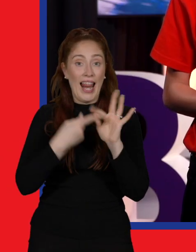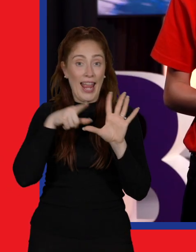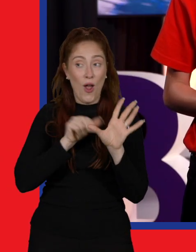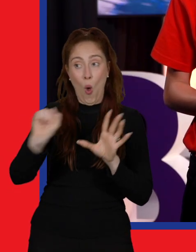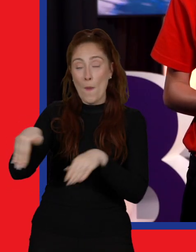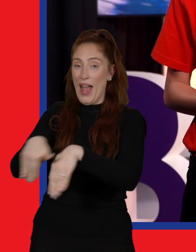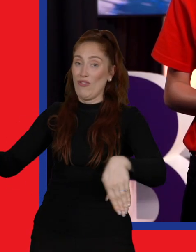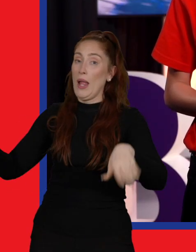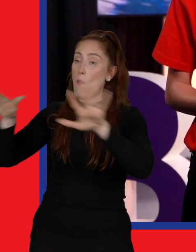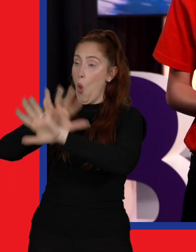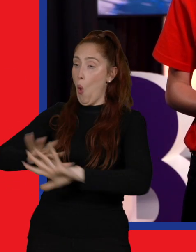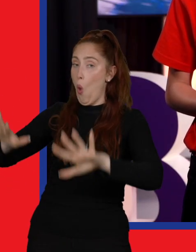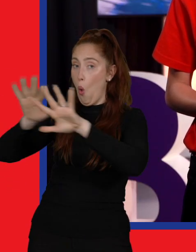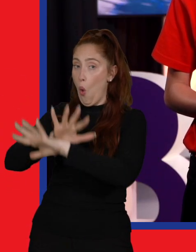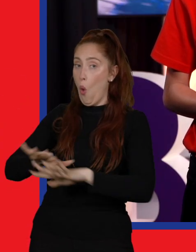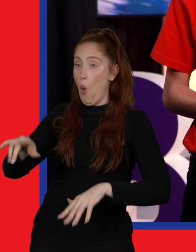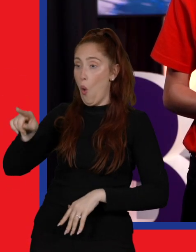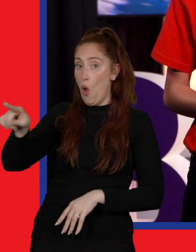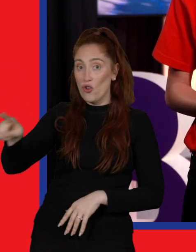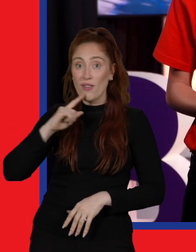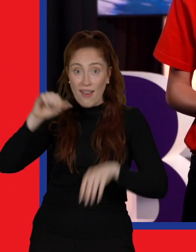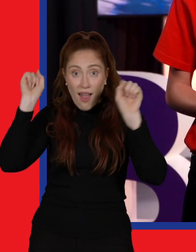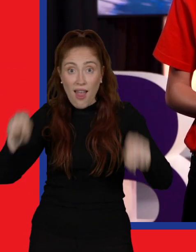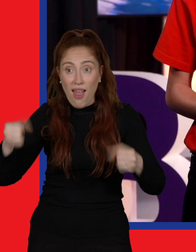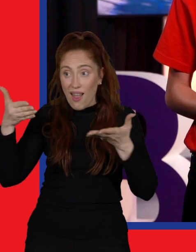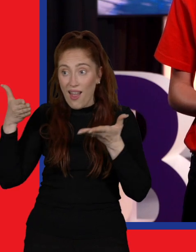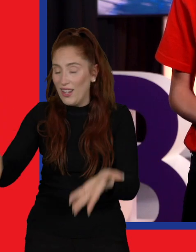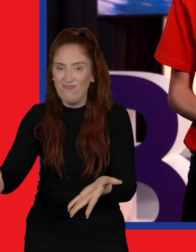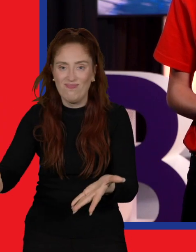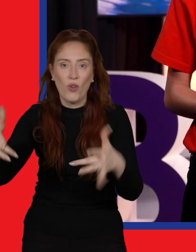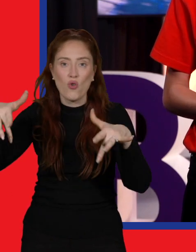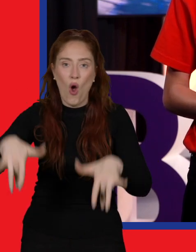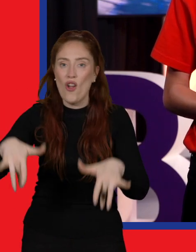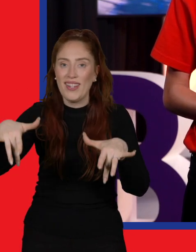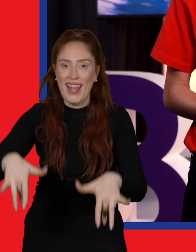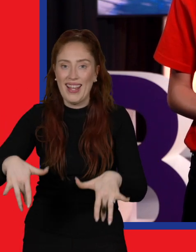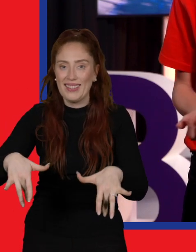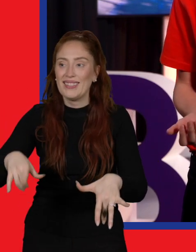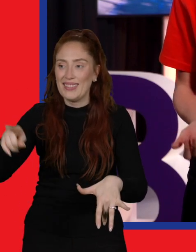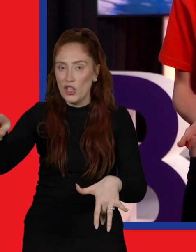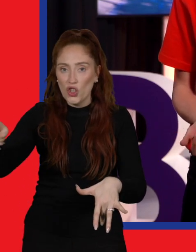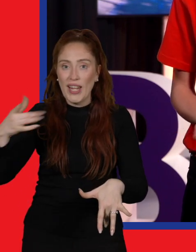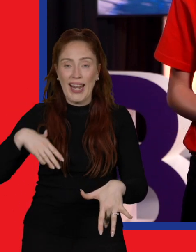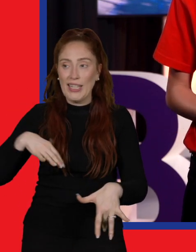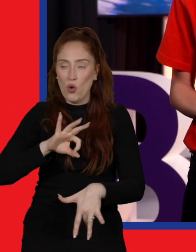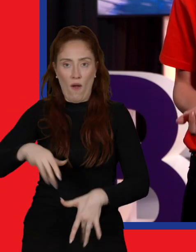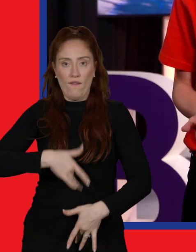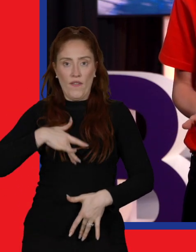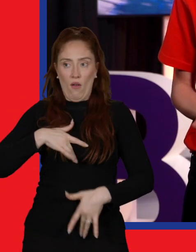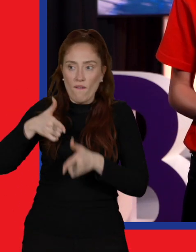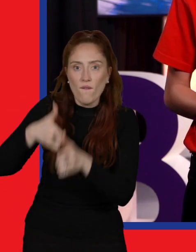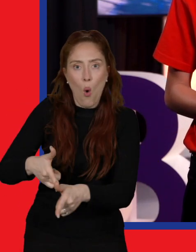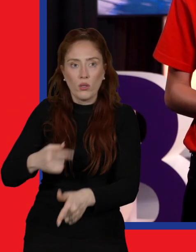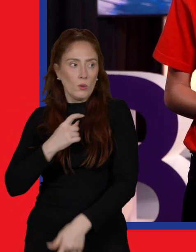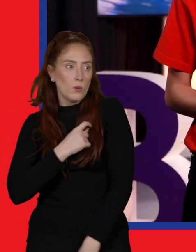Yes, Hayley's boundaries were definitely blurred. Enthusiastic and affirmative consent has to be given without